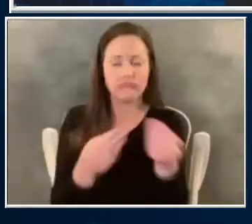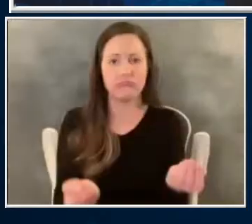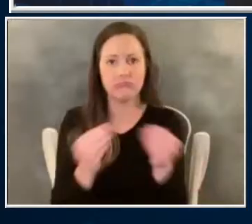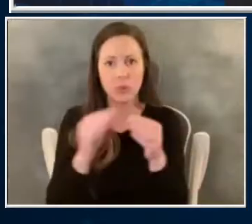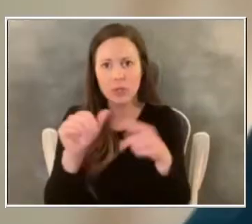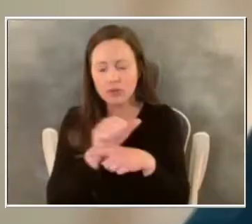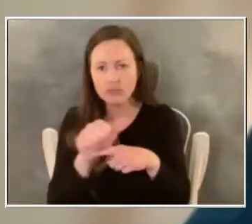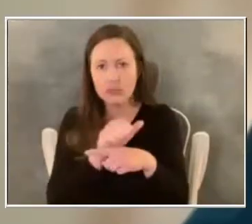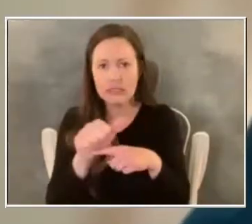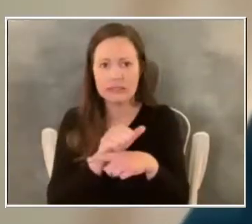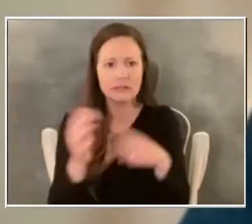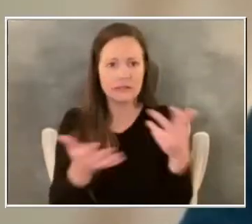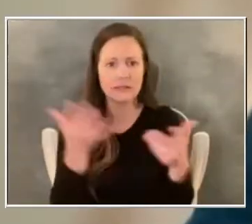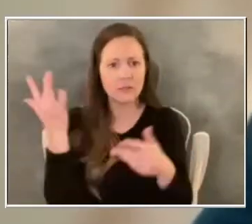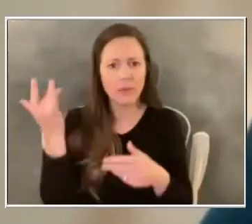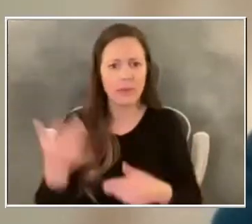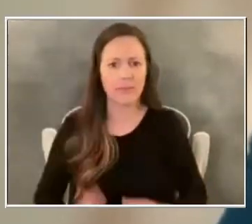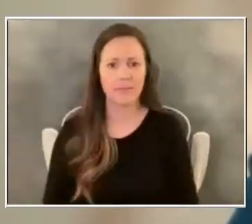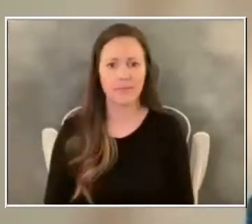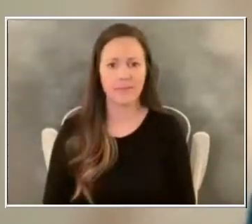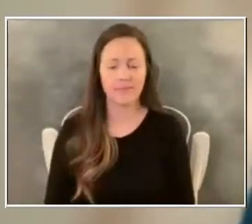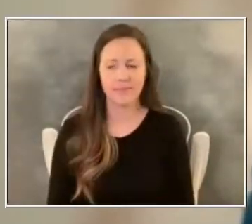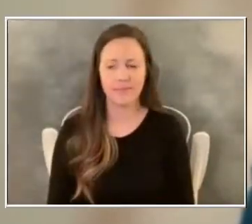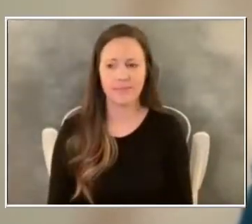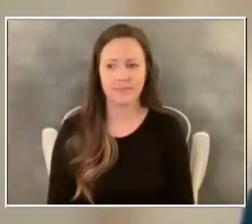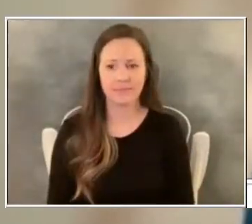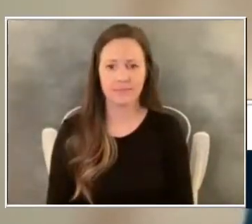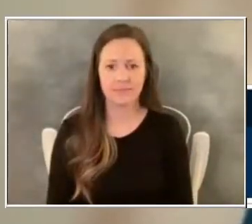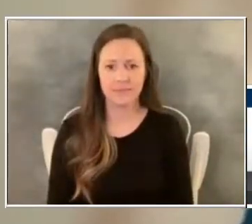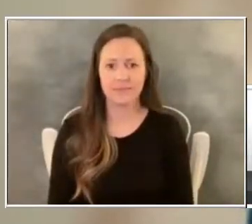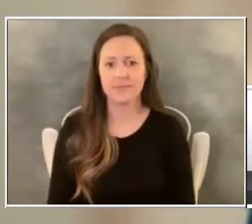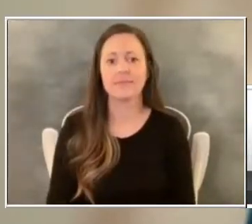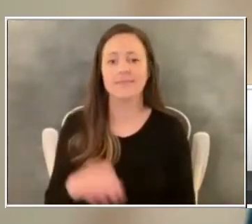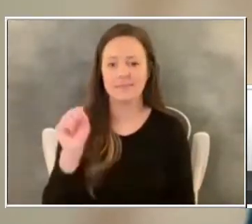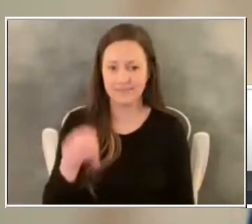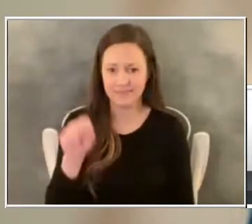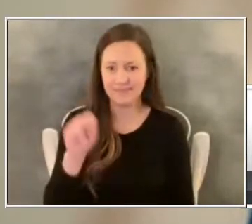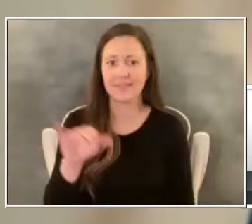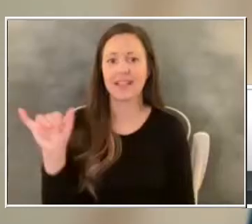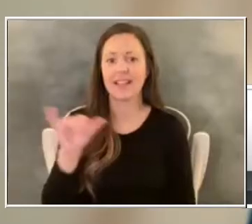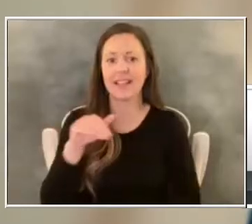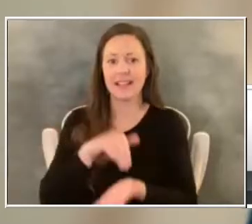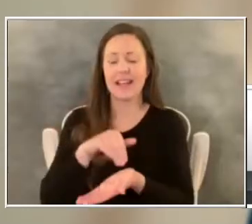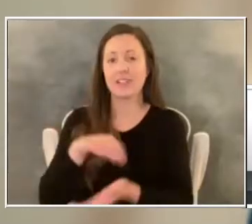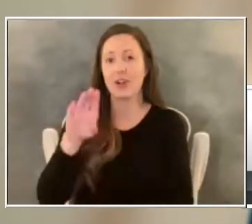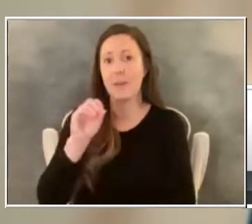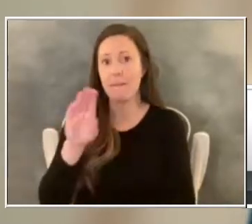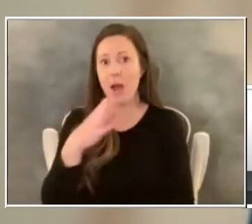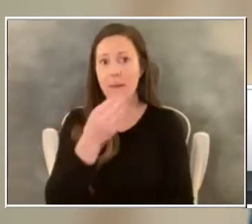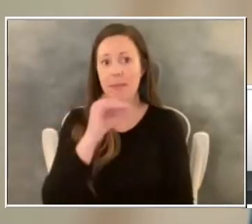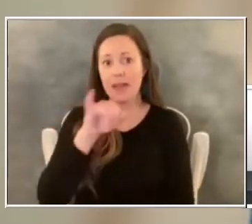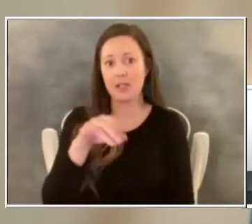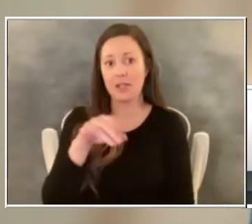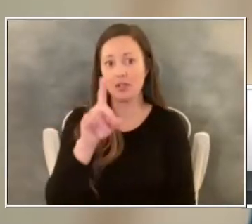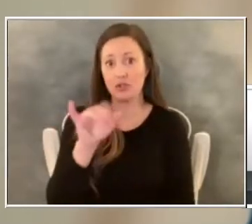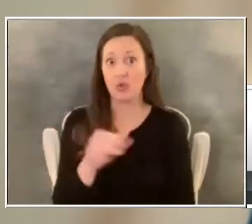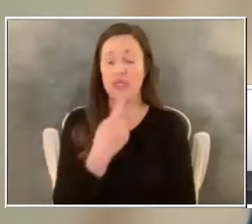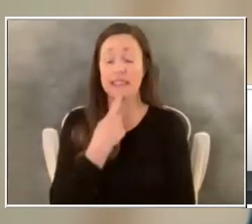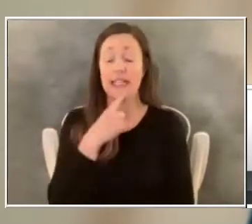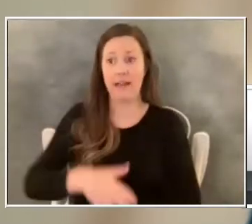Collaborative? Yeah, so like Dr. Bob and Jody said, the maternity desert's real.